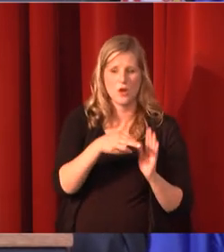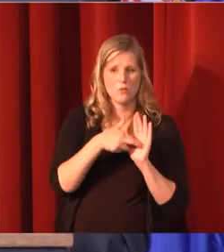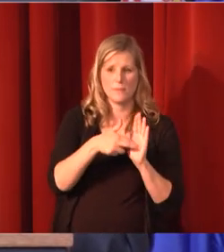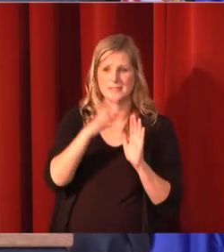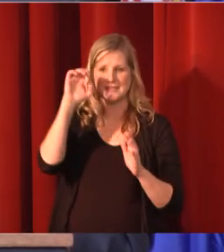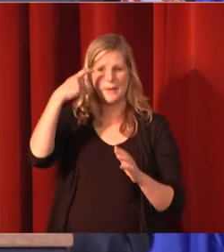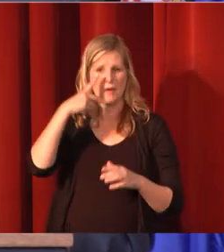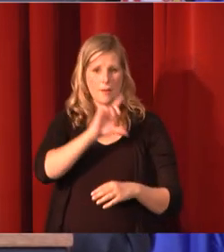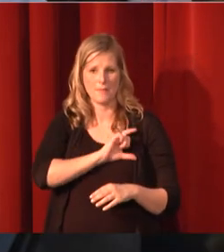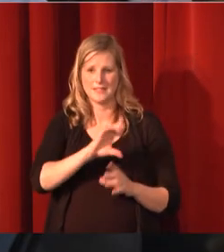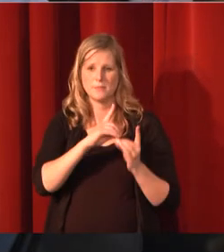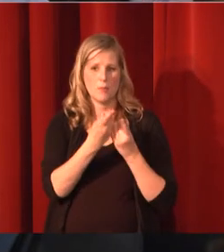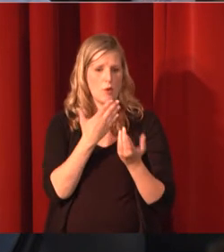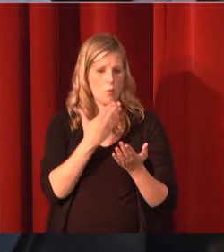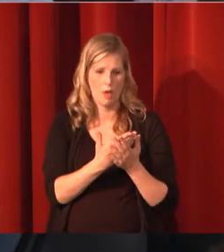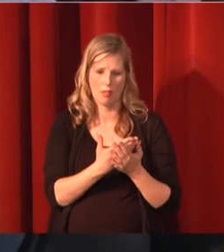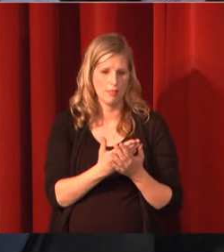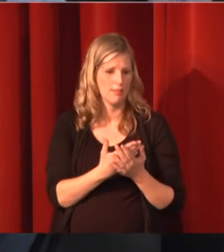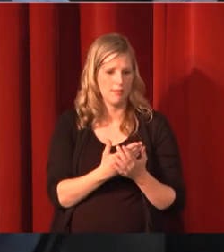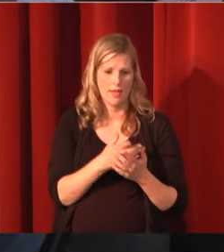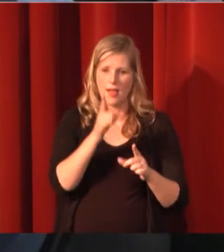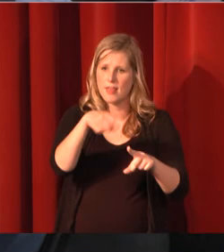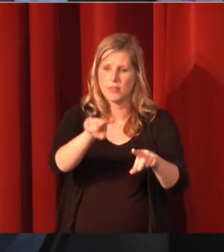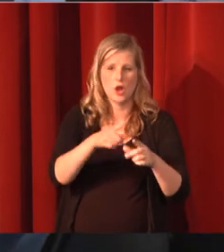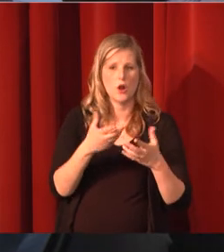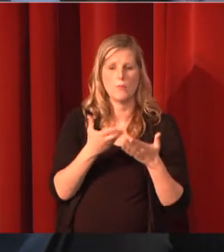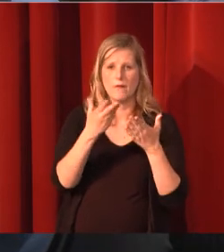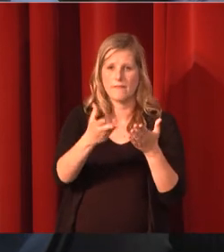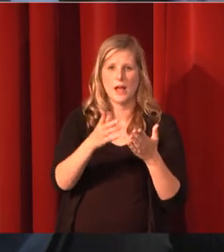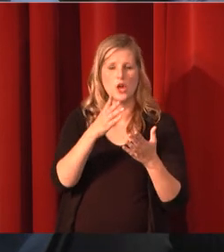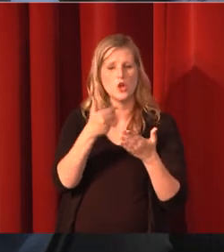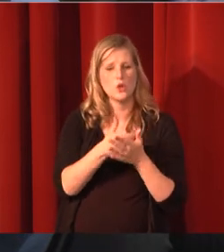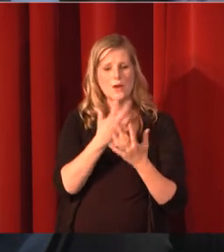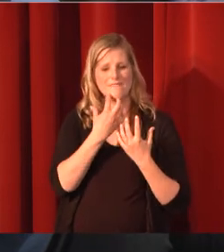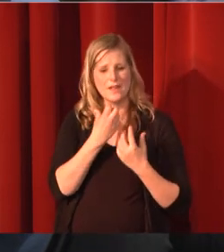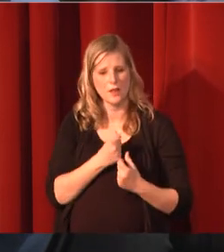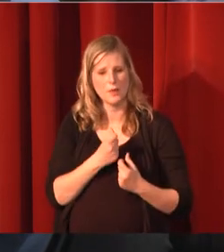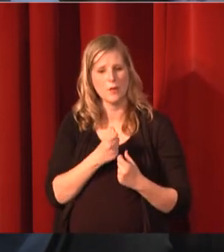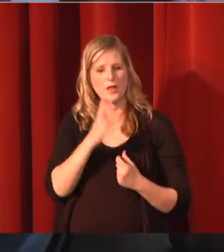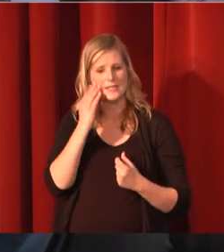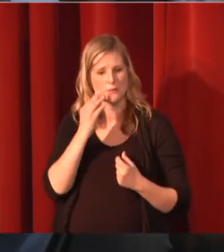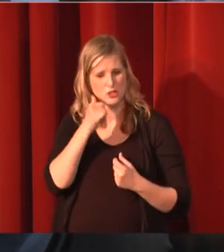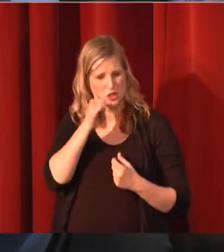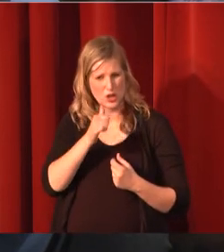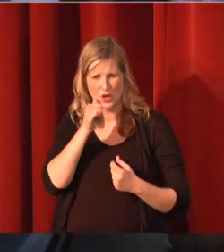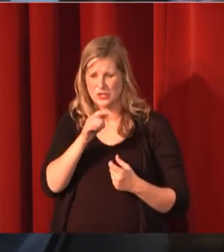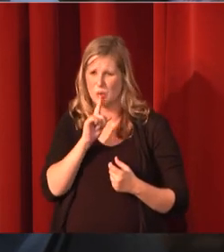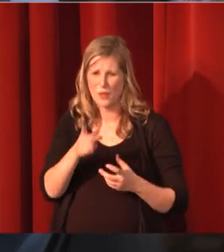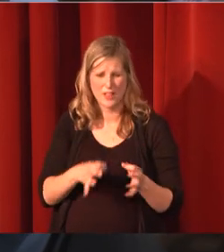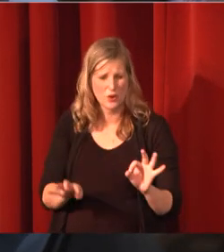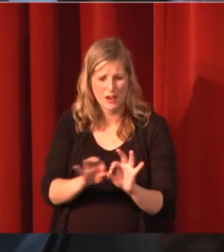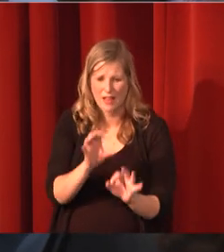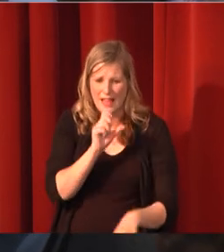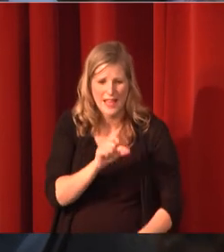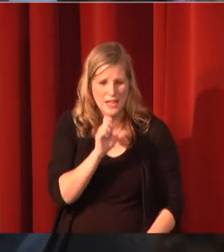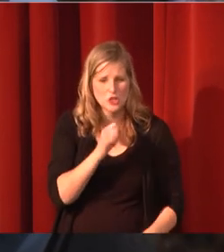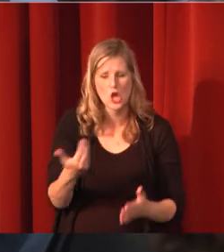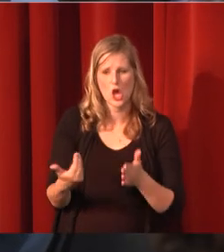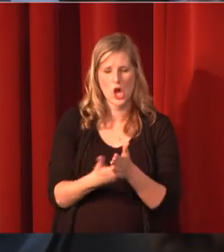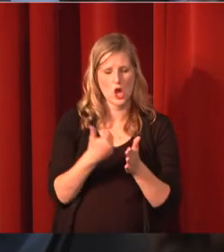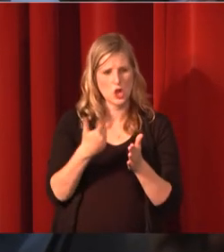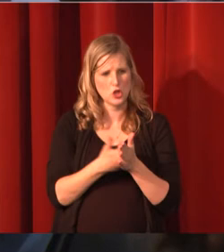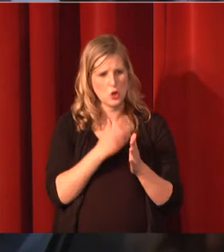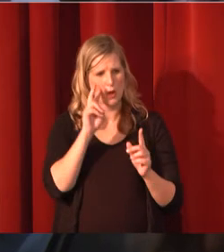Department well they're providing an invaluable experience to girls at a critical age providing a new image of